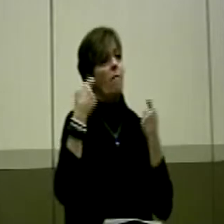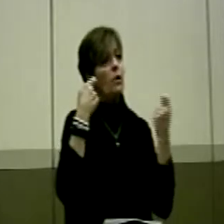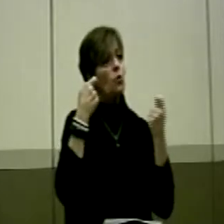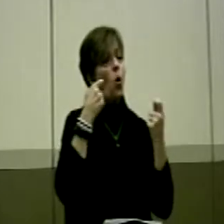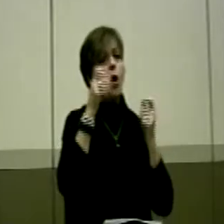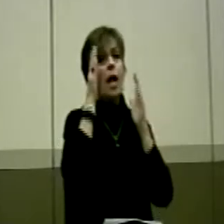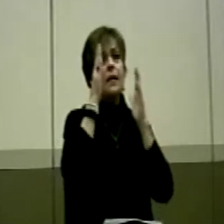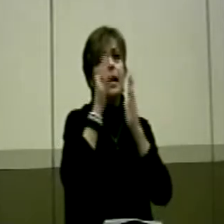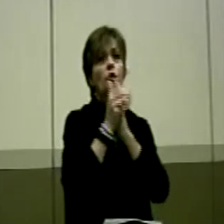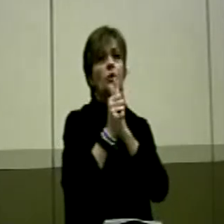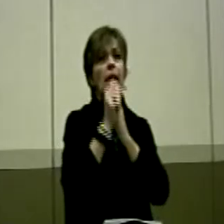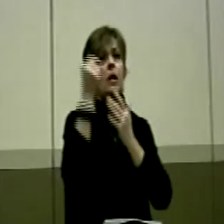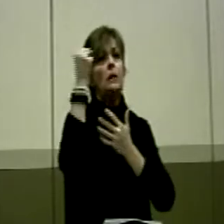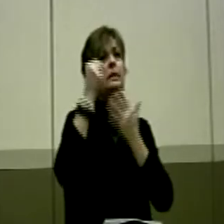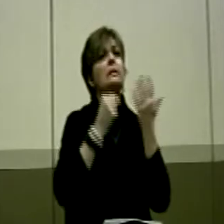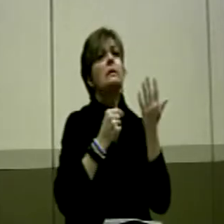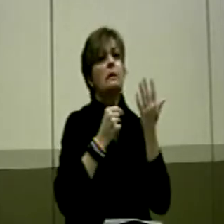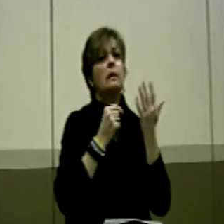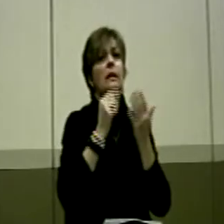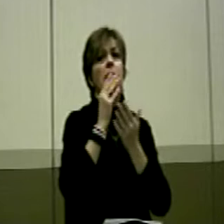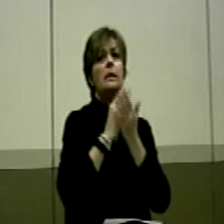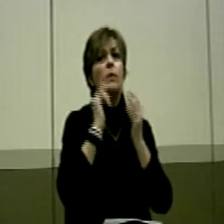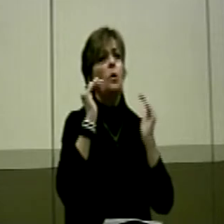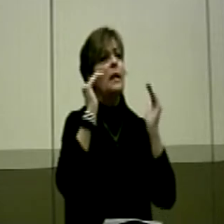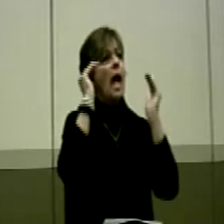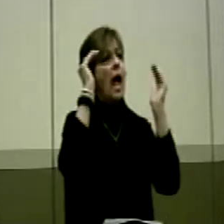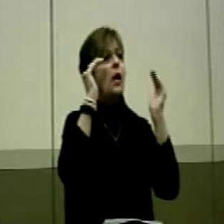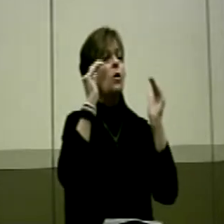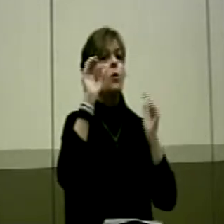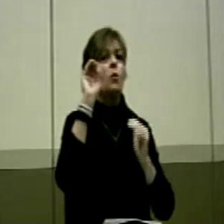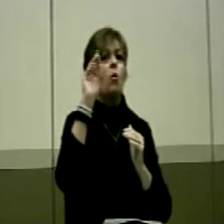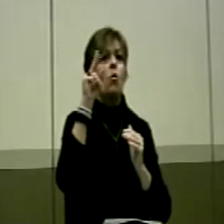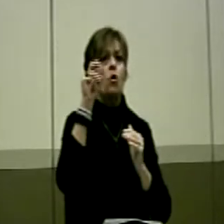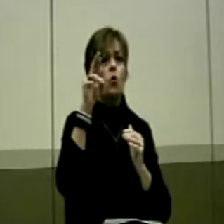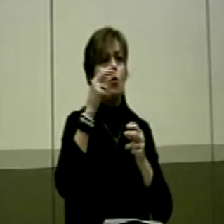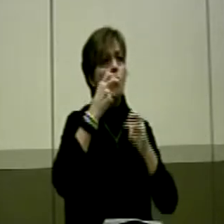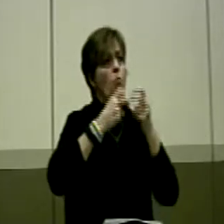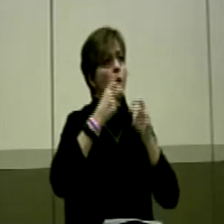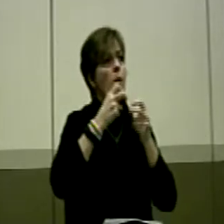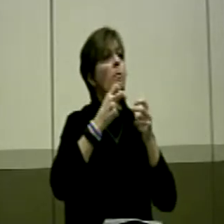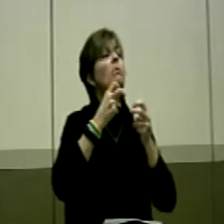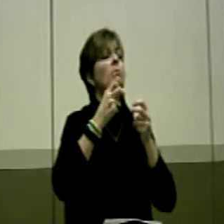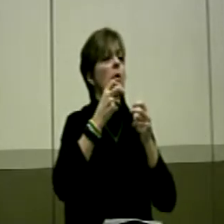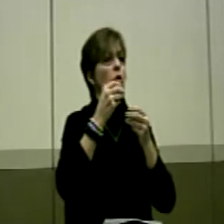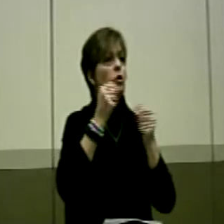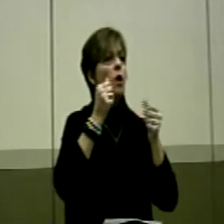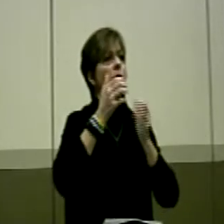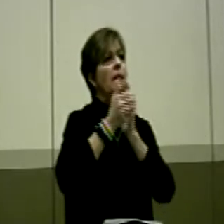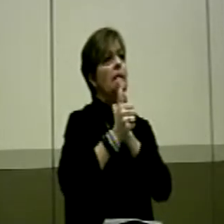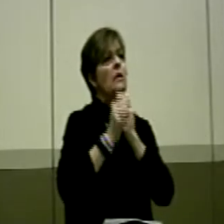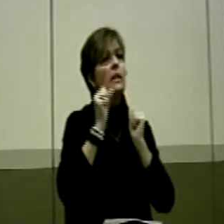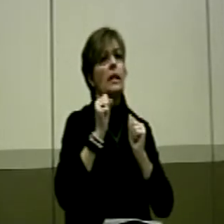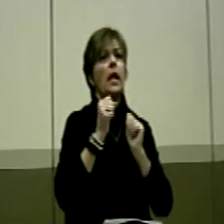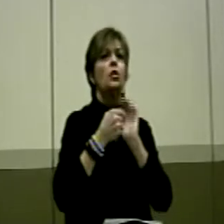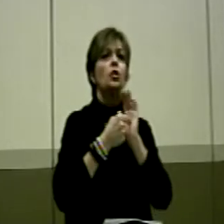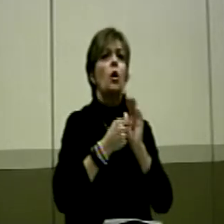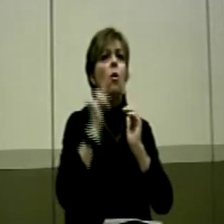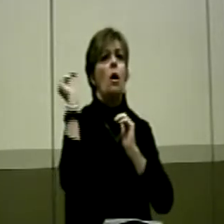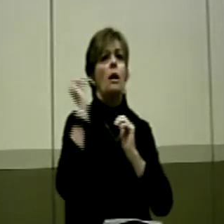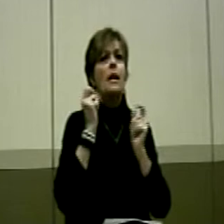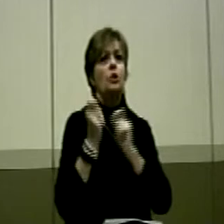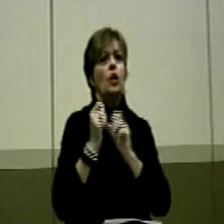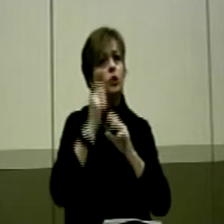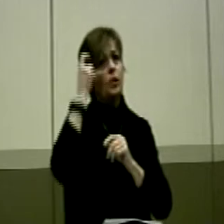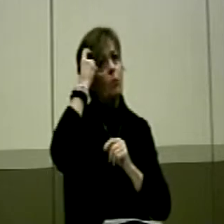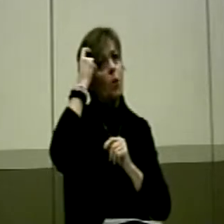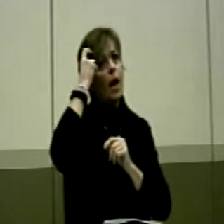order problem-solving skills, then that can show less change in the brain, that the frontal lobe will get developed, but